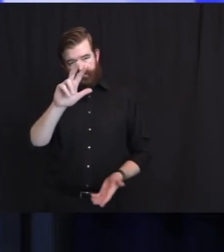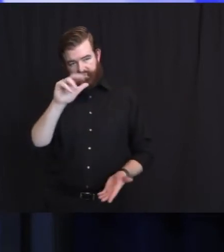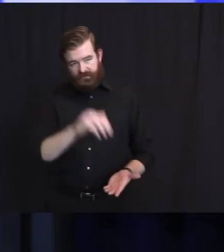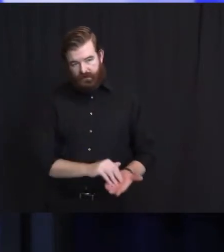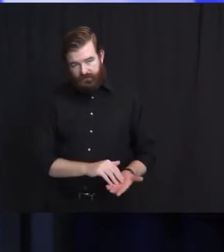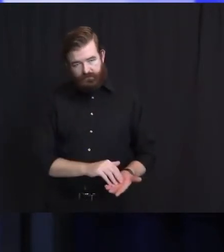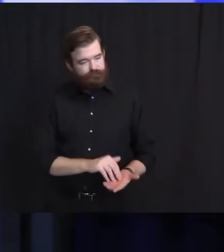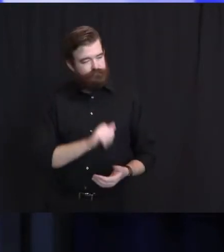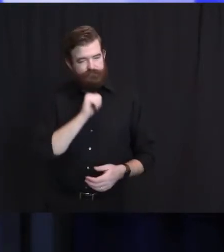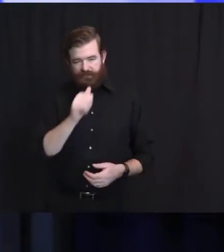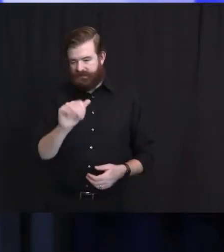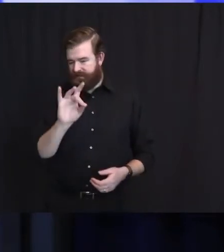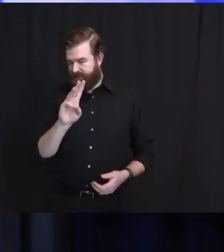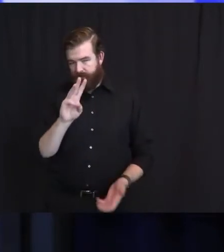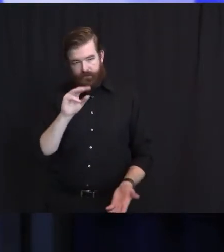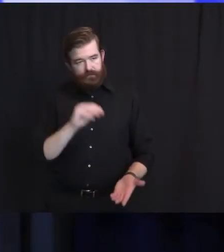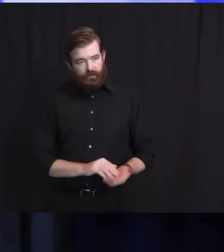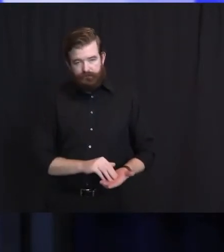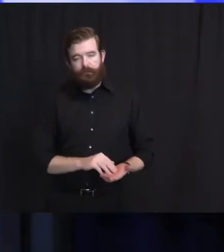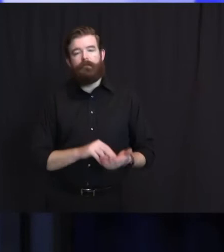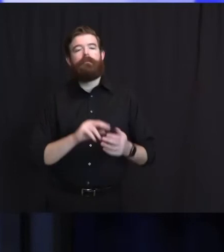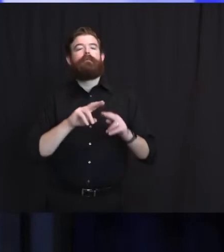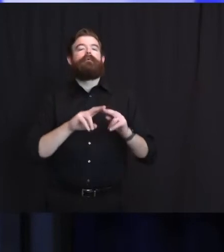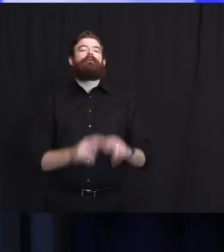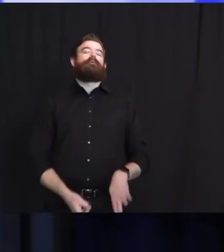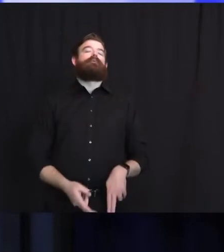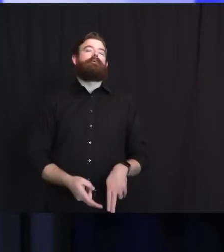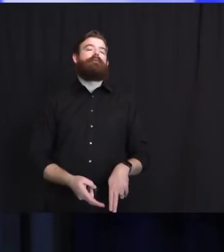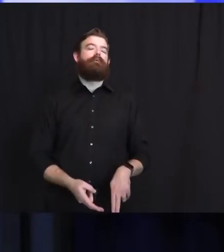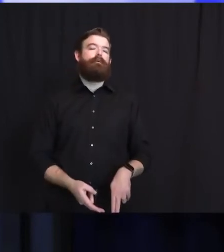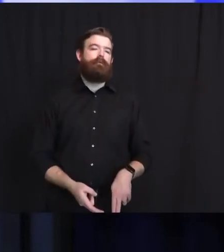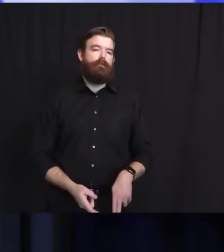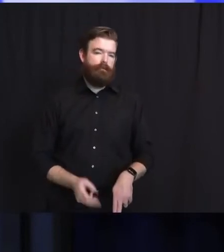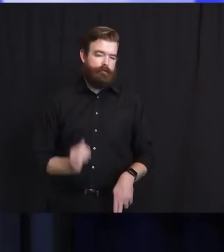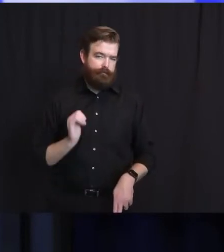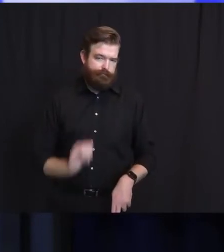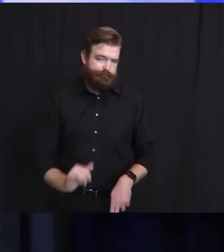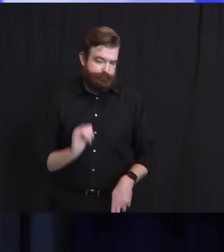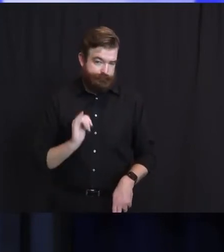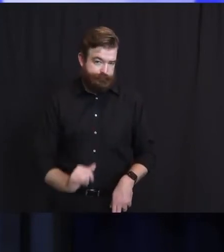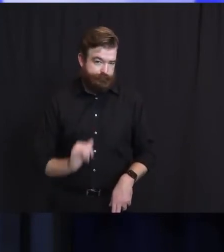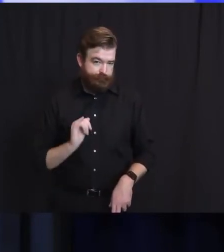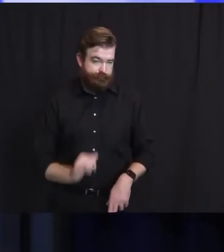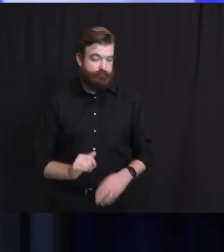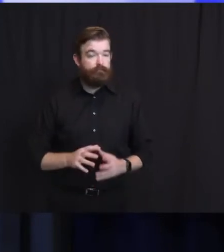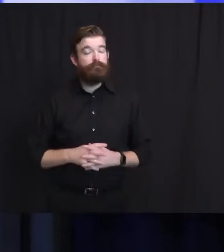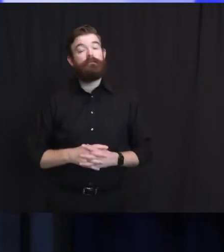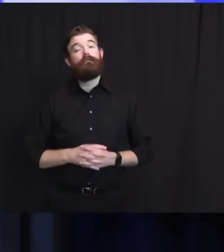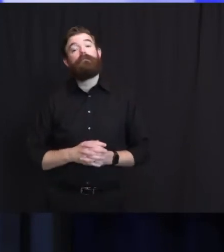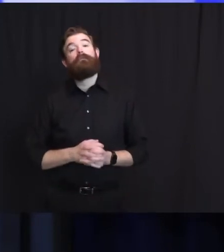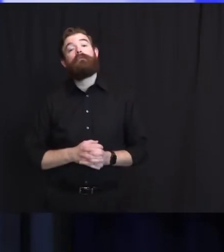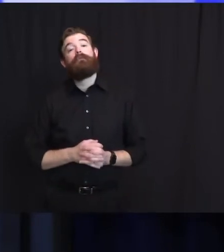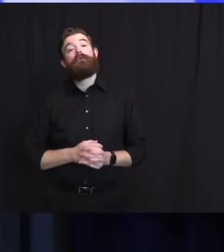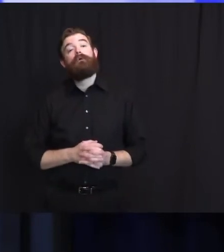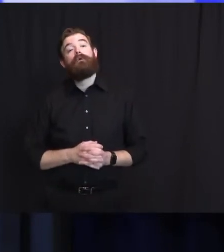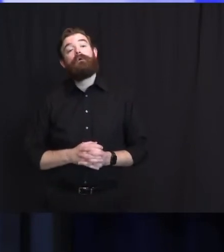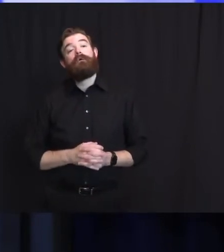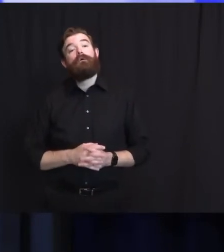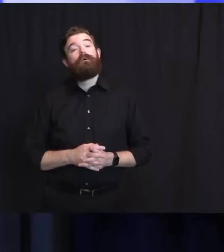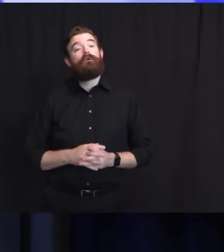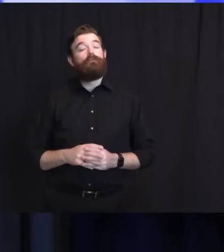53,625, a reduction of 38%. The previously anticipated total Pfizer doses